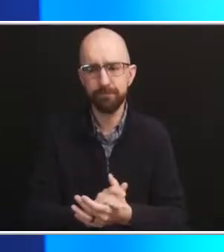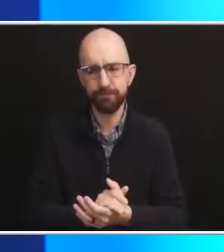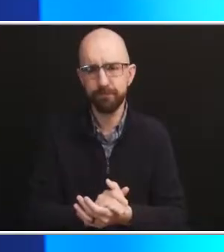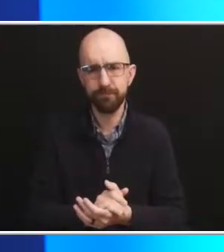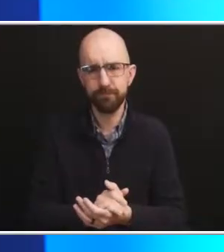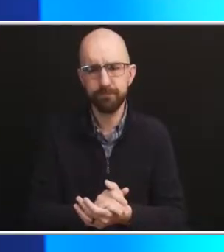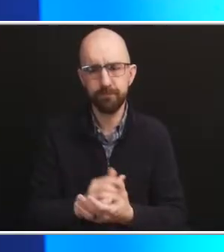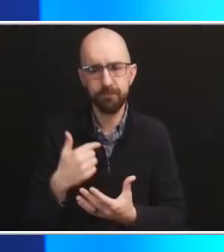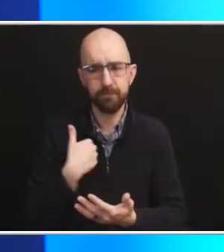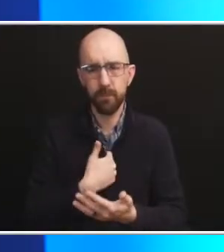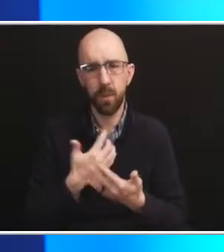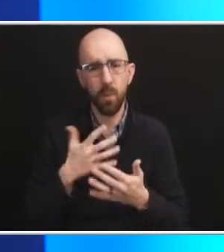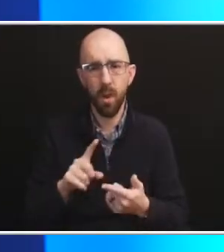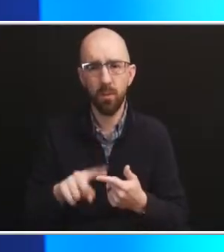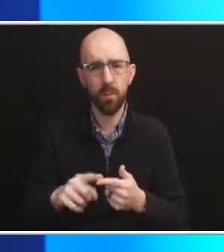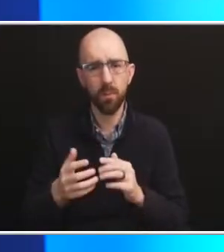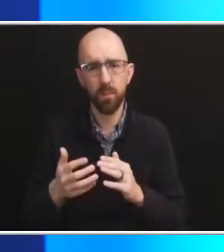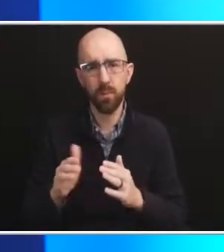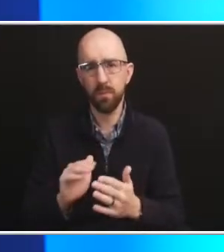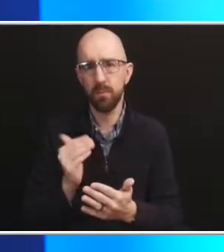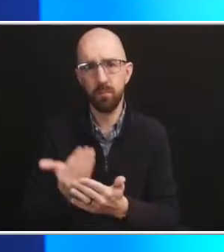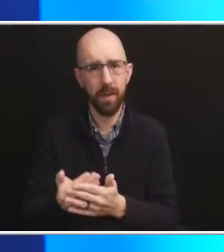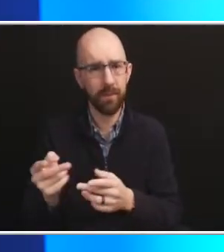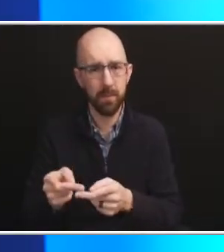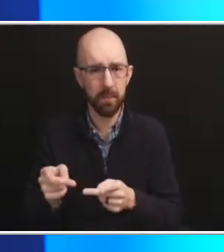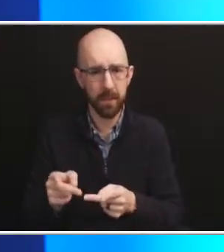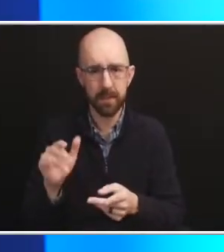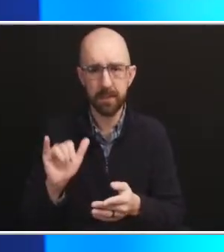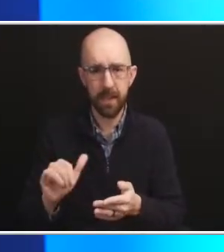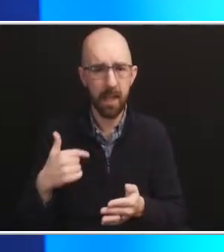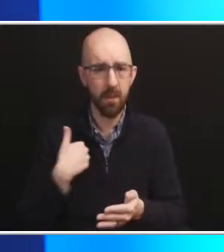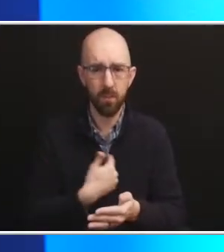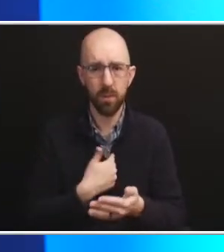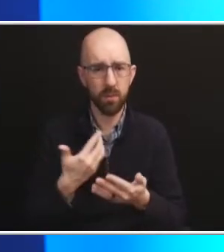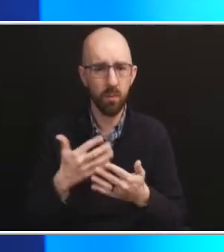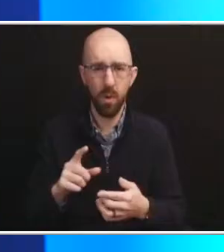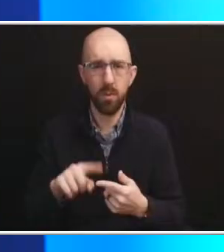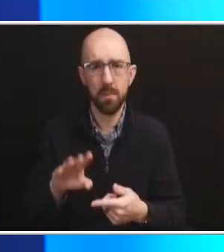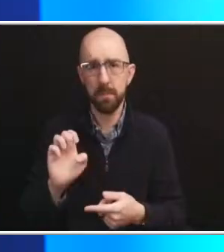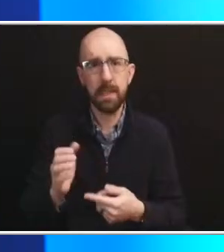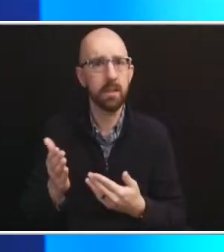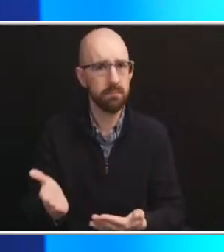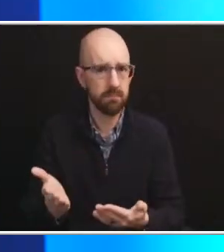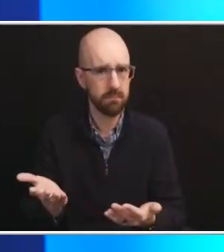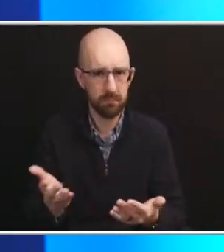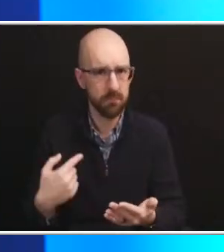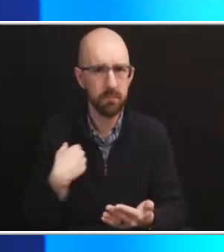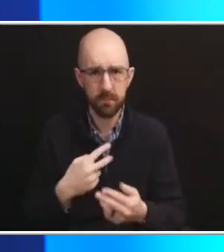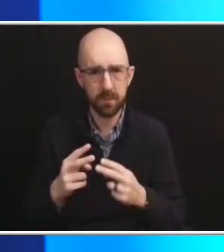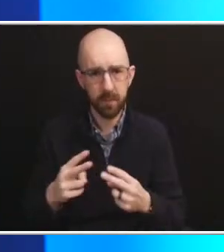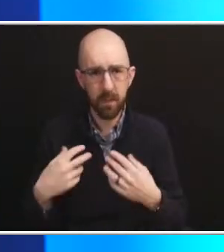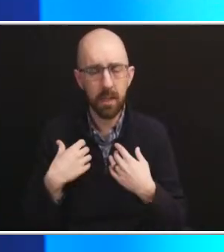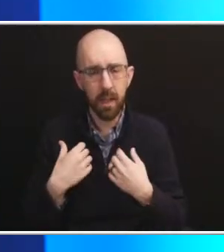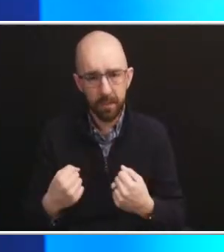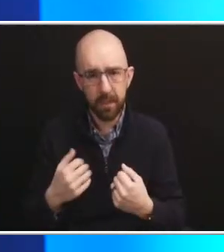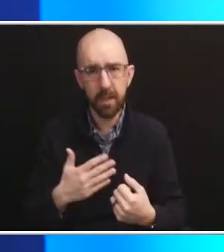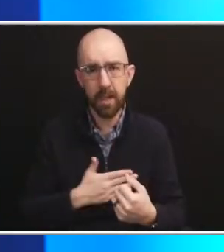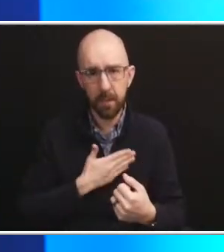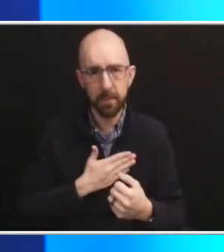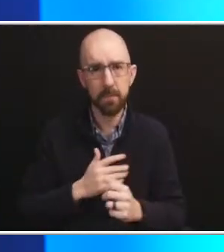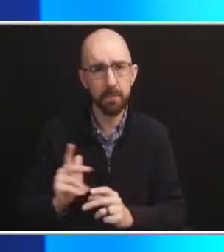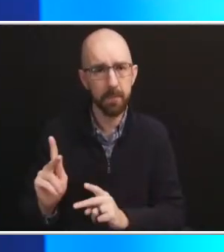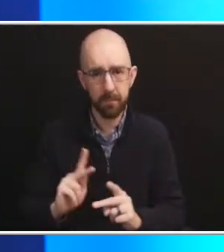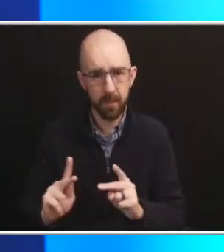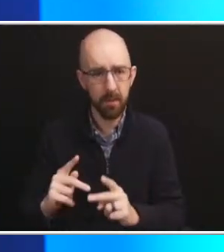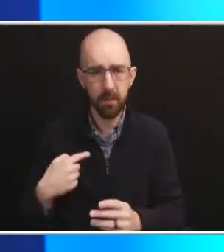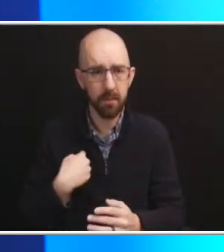want to end up someplace that we don't want to be. I mean, we're very healthy, happy people, and we want